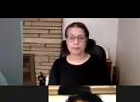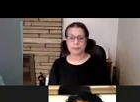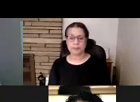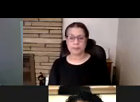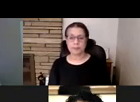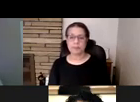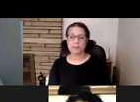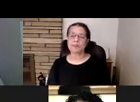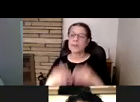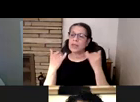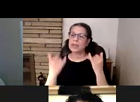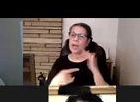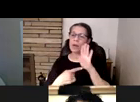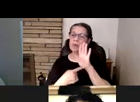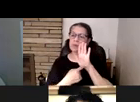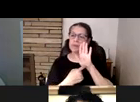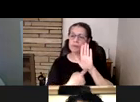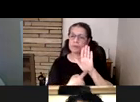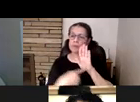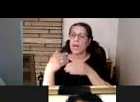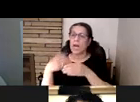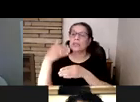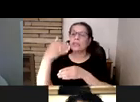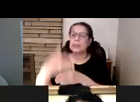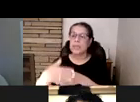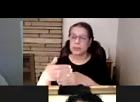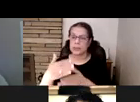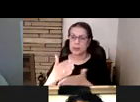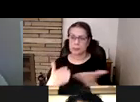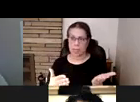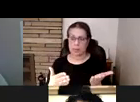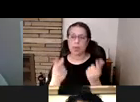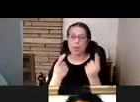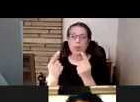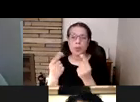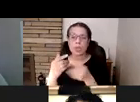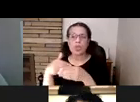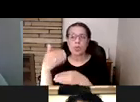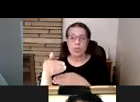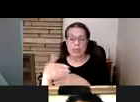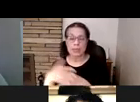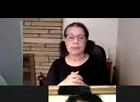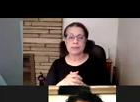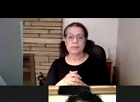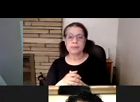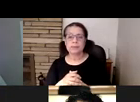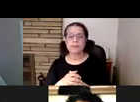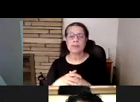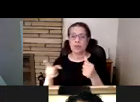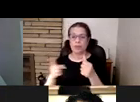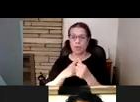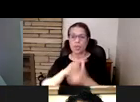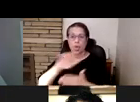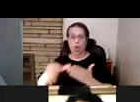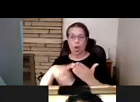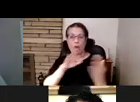So now I want to give an overview of our next steps toward implementing this plan. So first, we will compile all the feedback